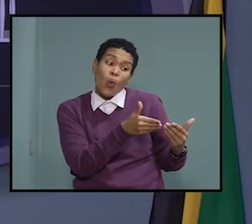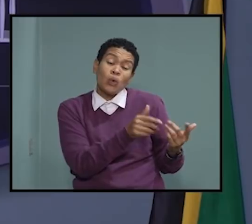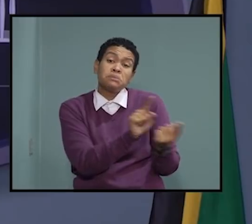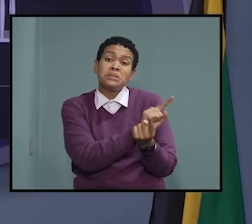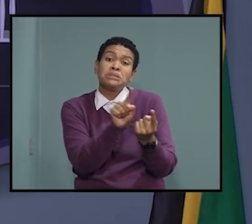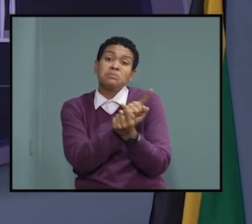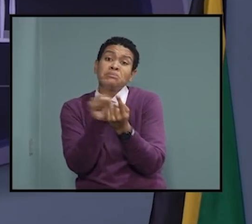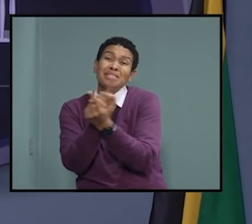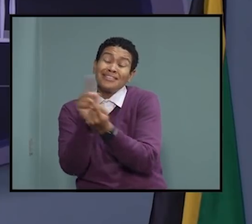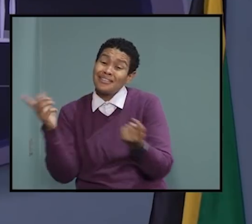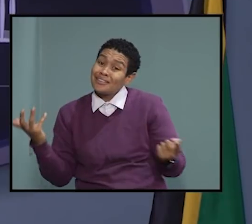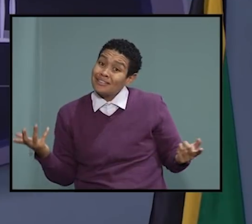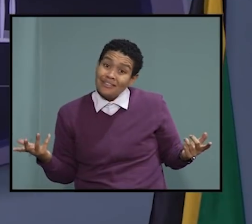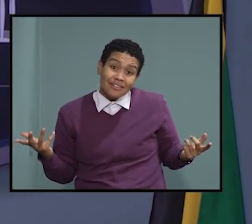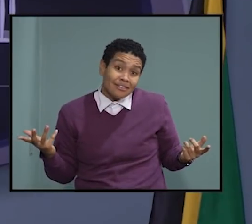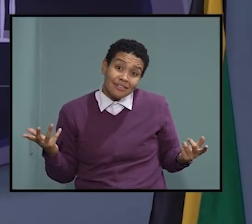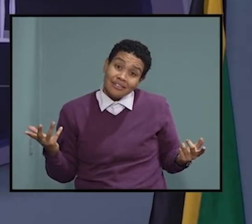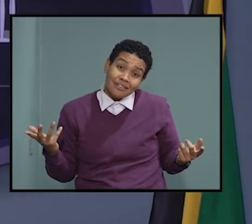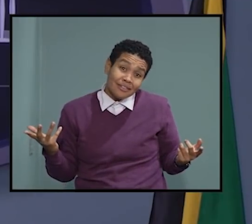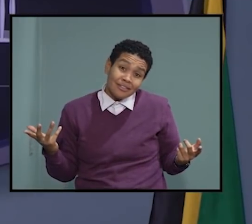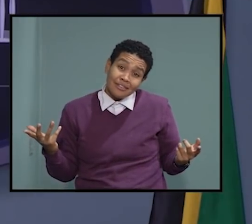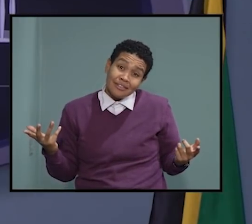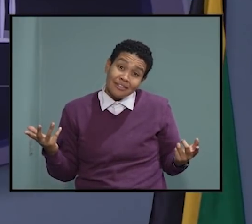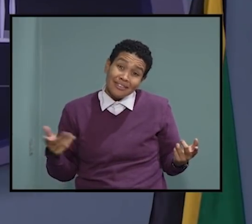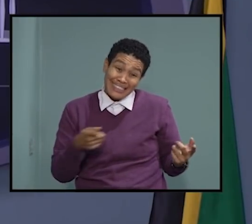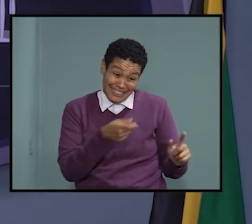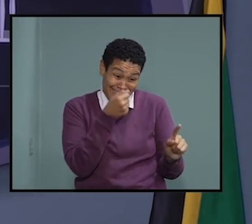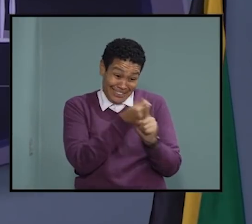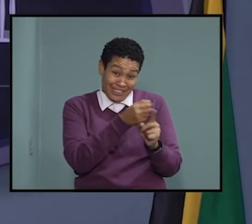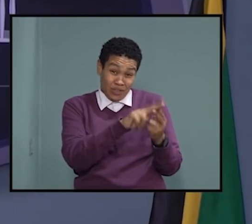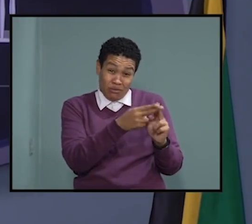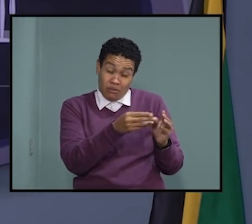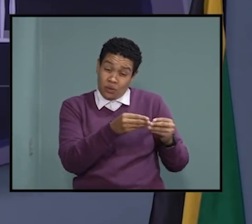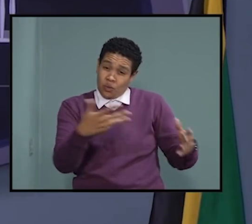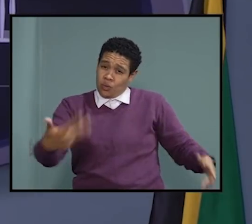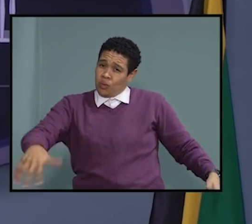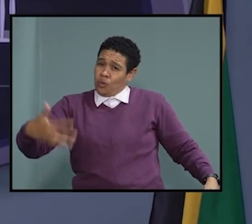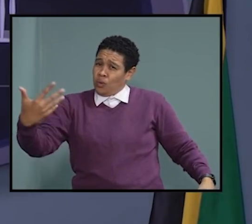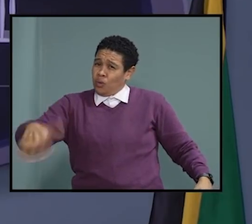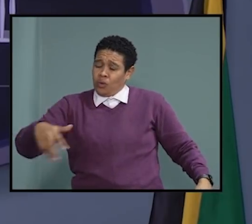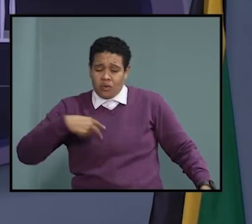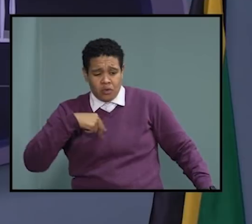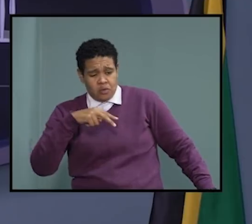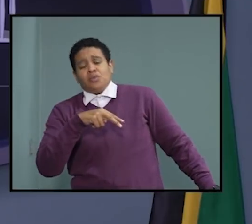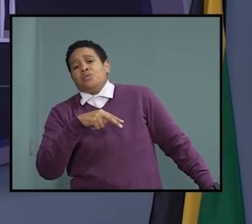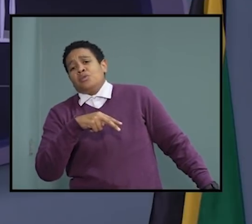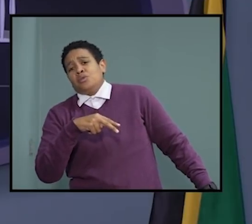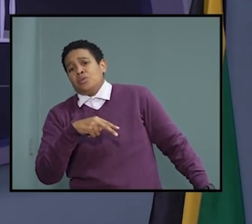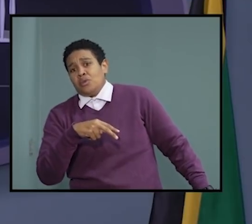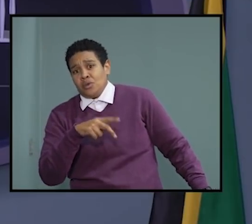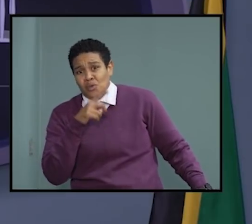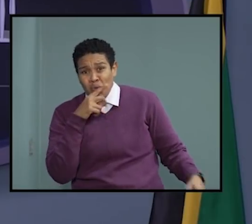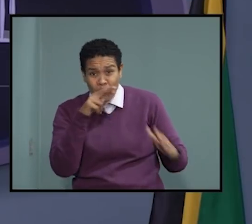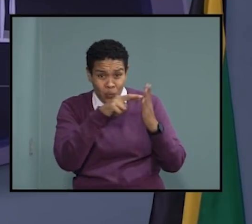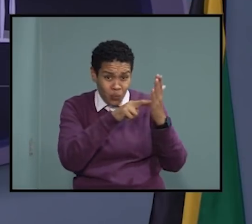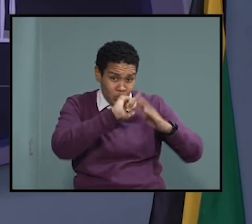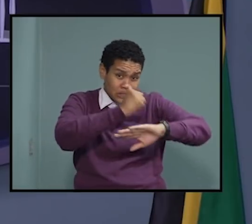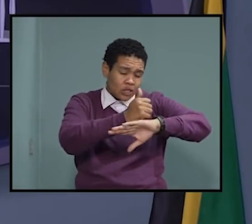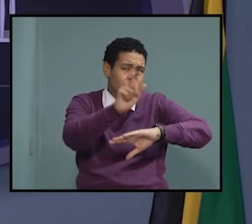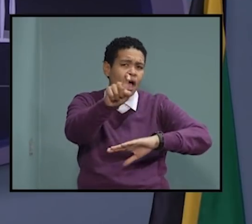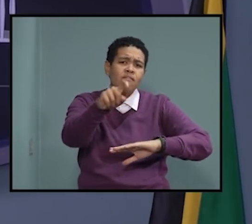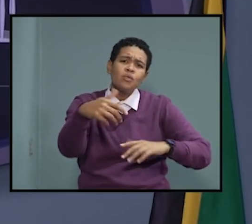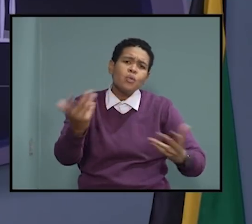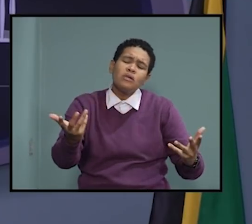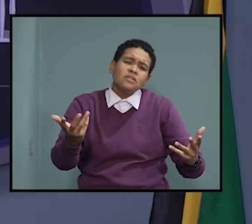The effect of that is very great. And, therefore, the measure that we have to put in place is